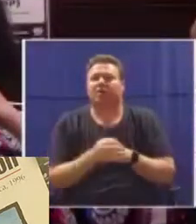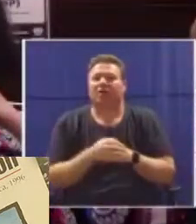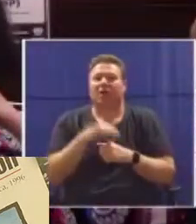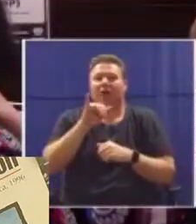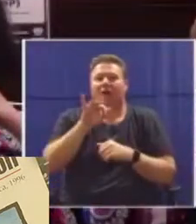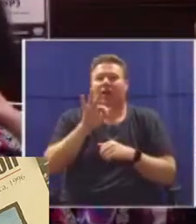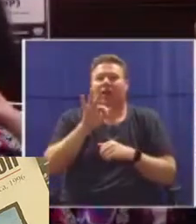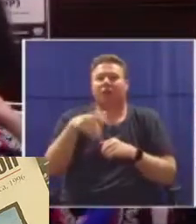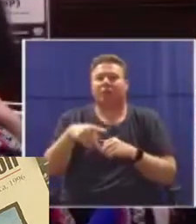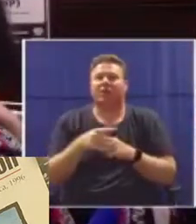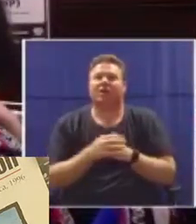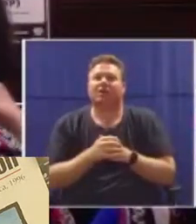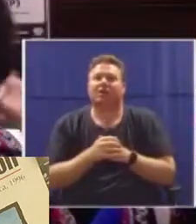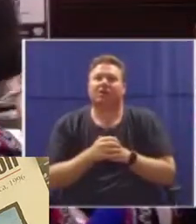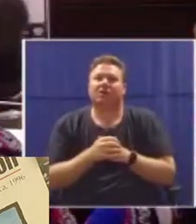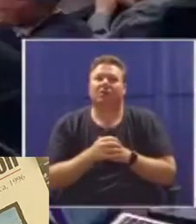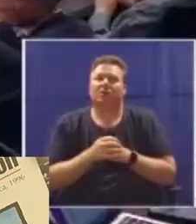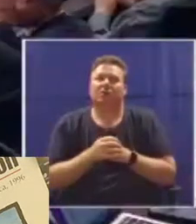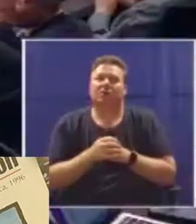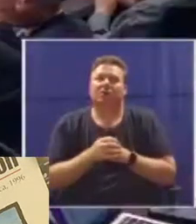IFP.